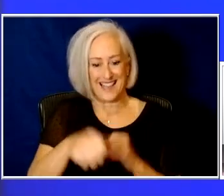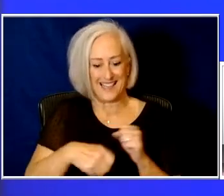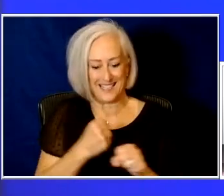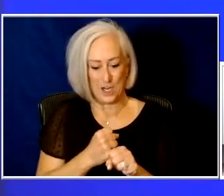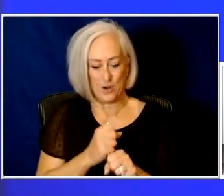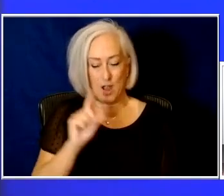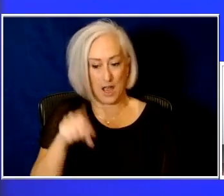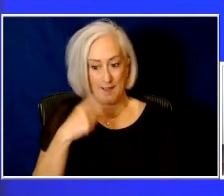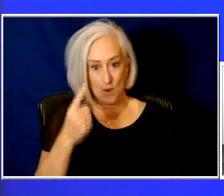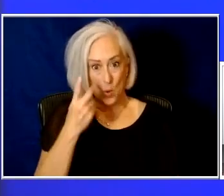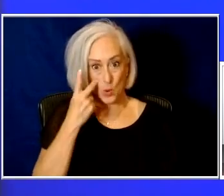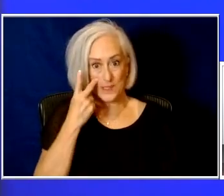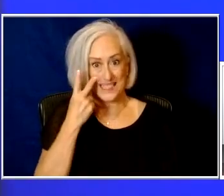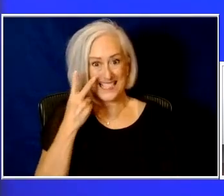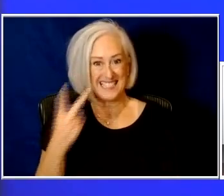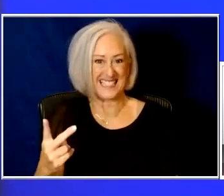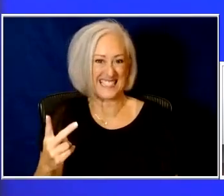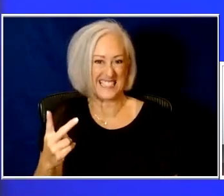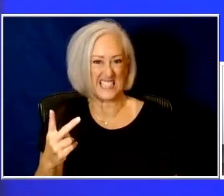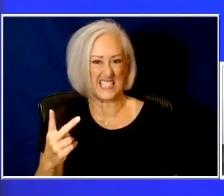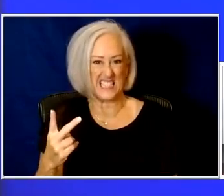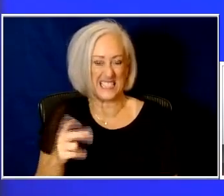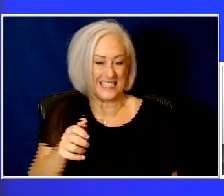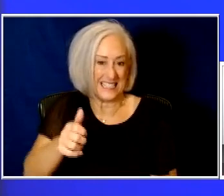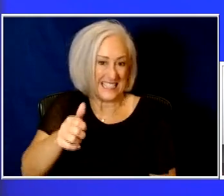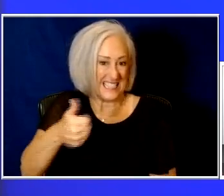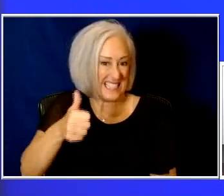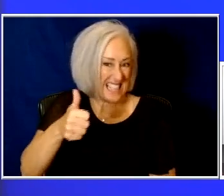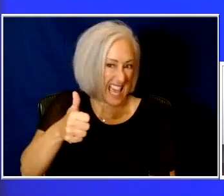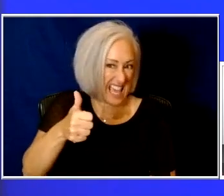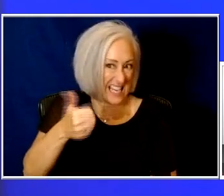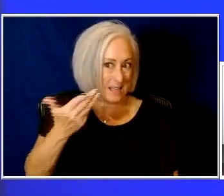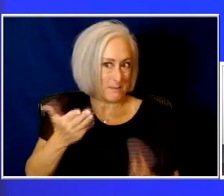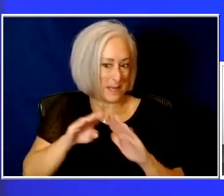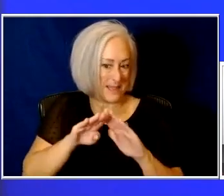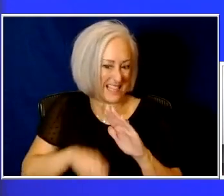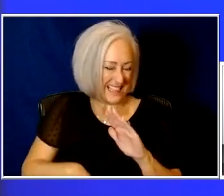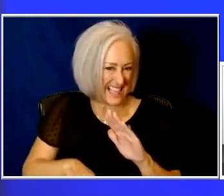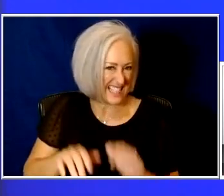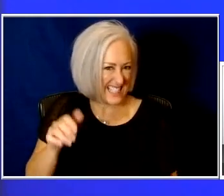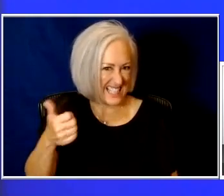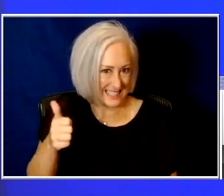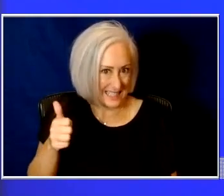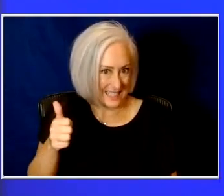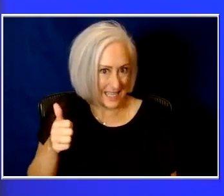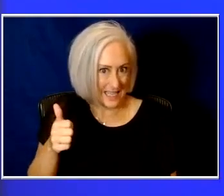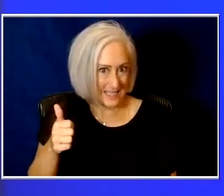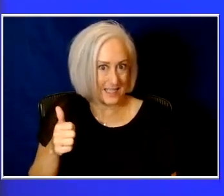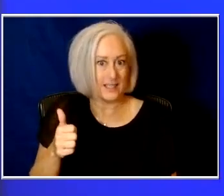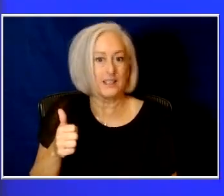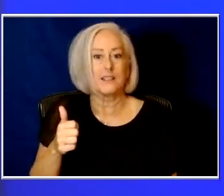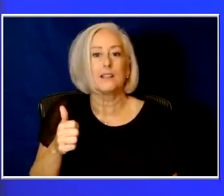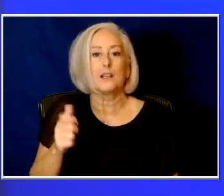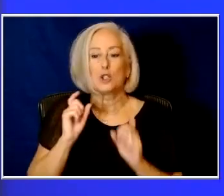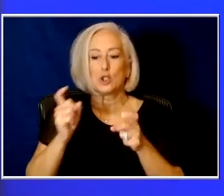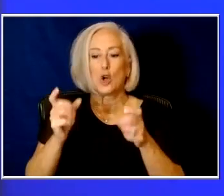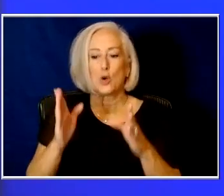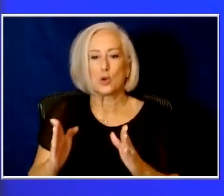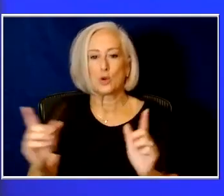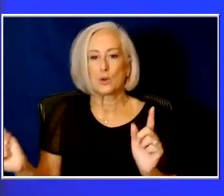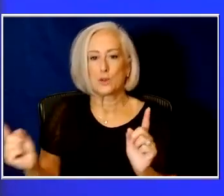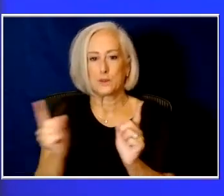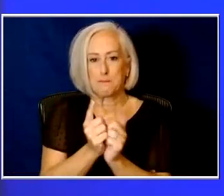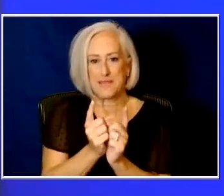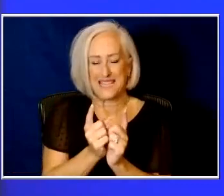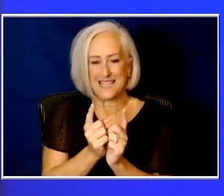personally maybe 10, probably less than that, donor meetups, and this is probably the only maybe the